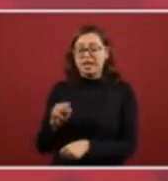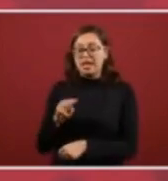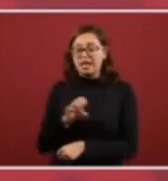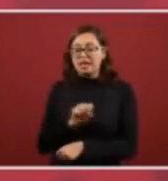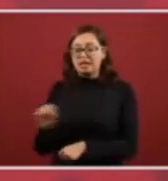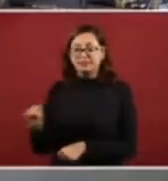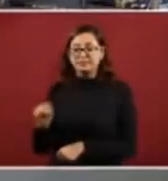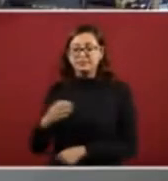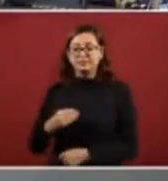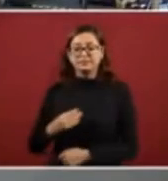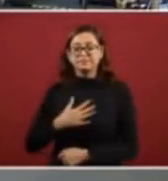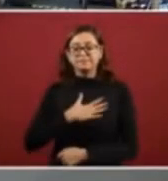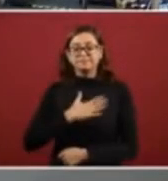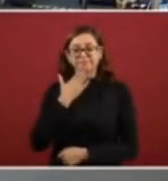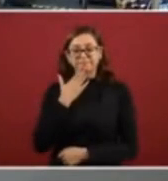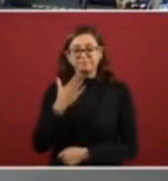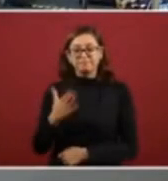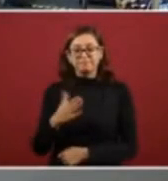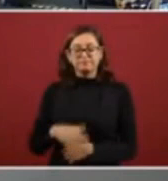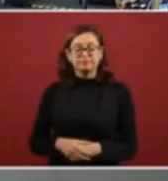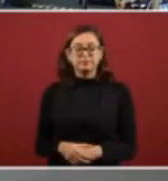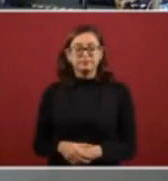that we need to see.